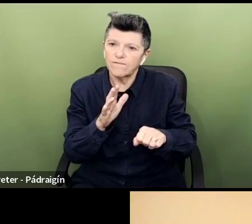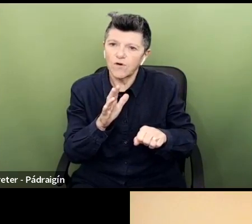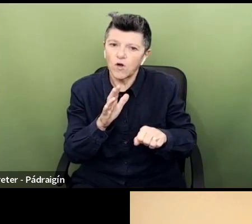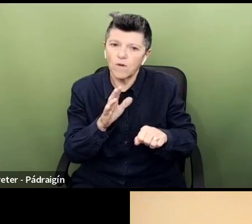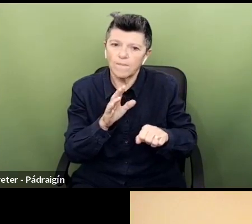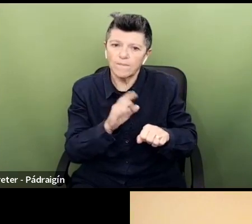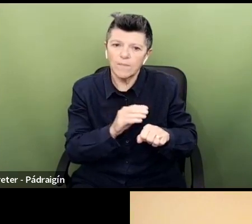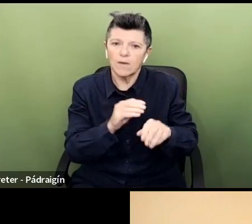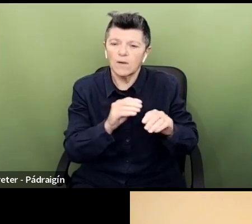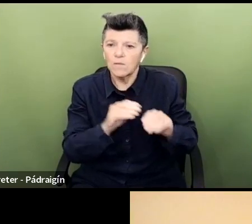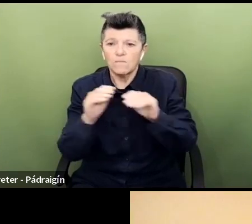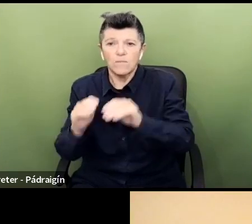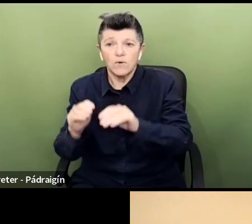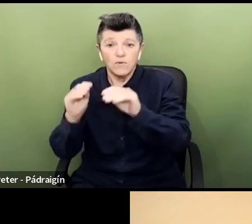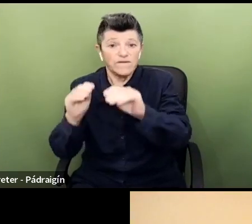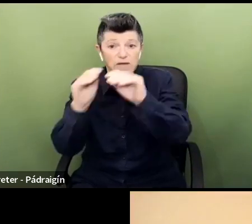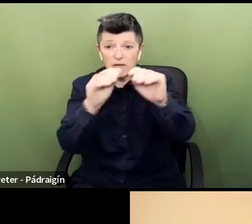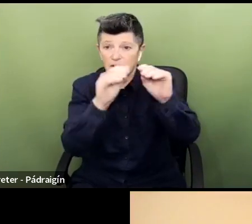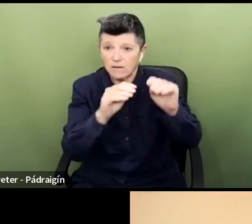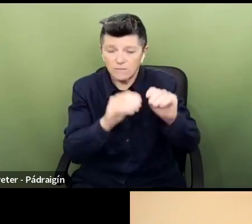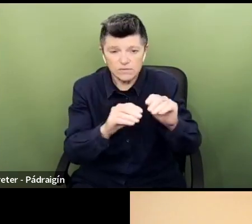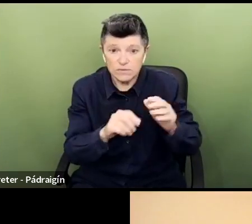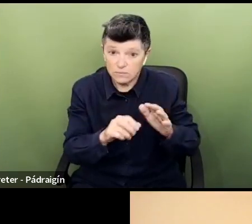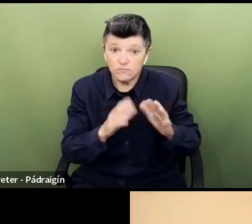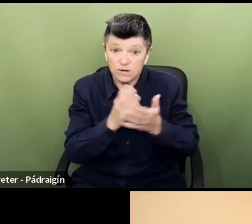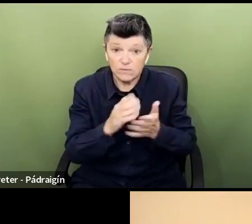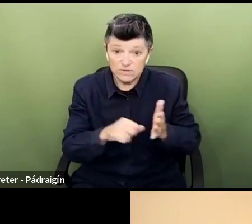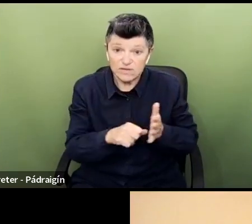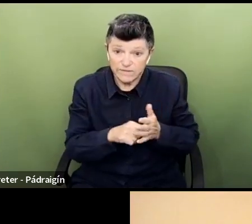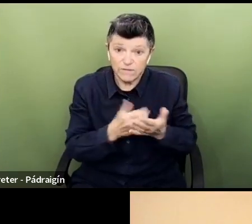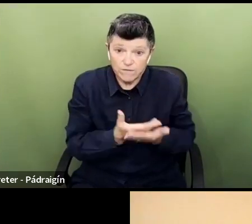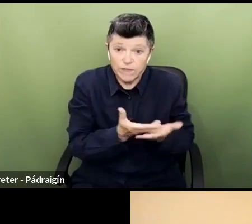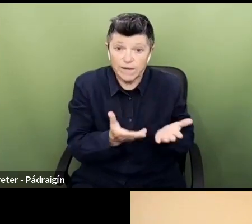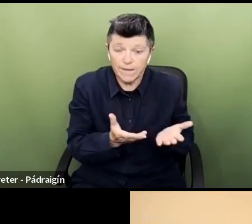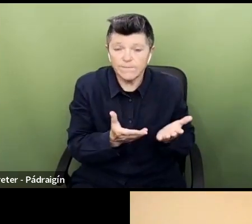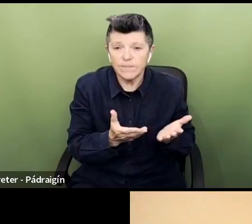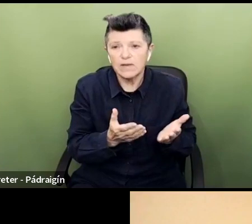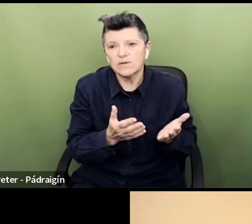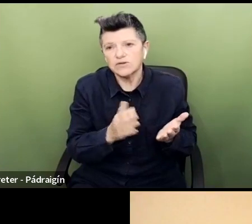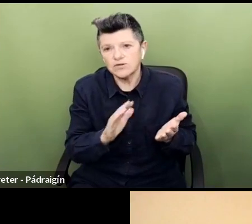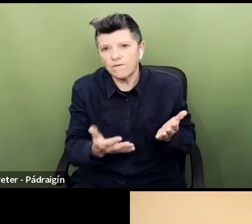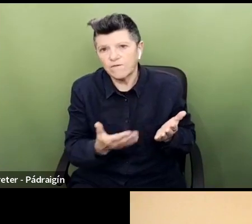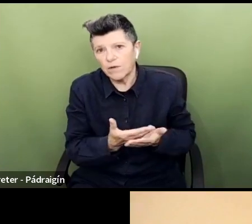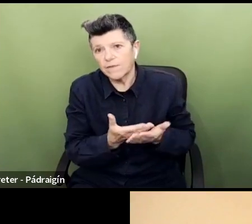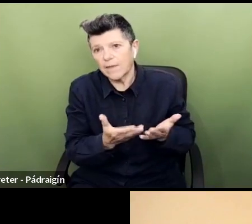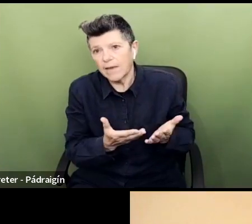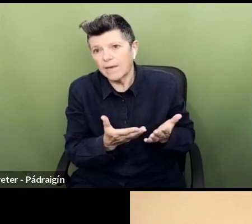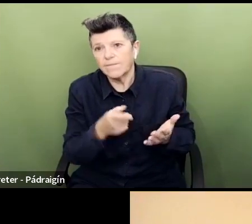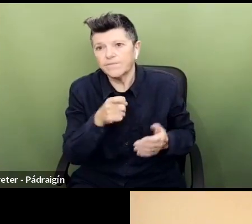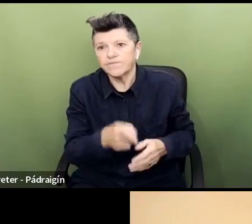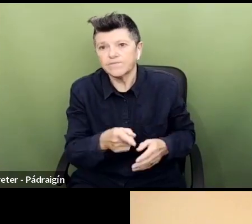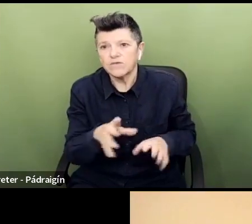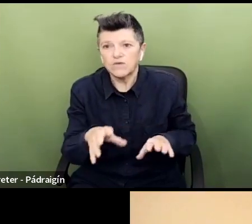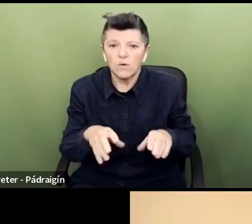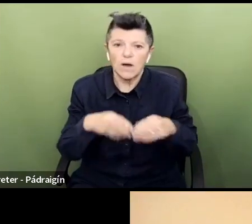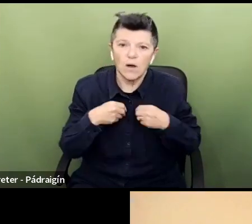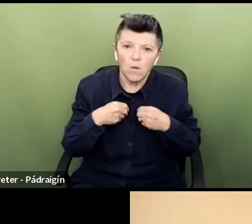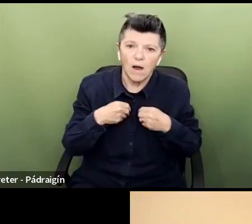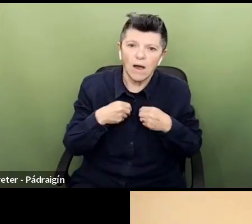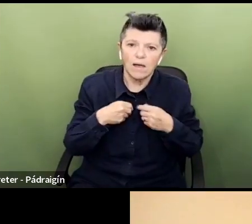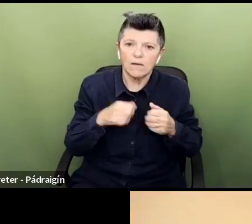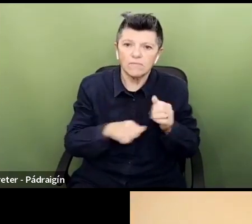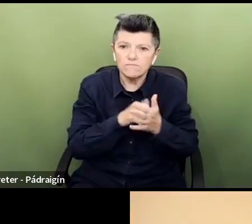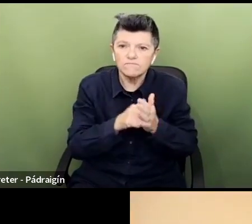mobility in a geographical sense was difficult for them. And often, so for them, acquiring the status